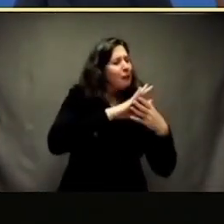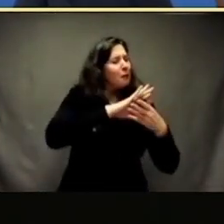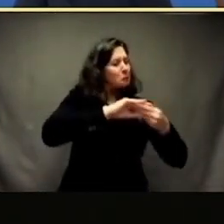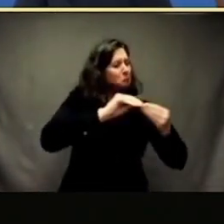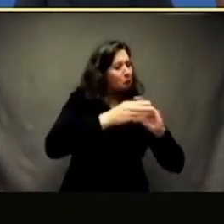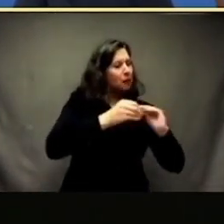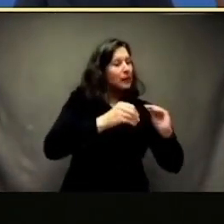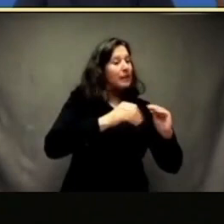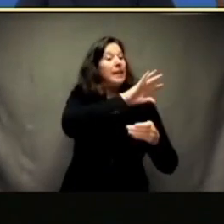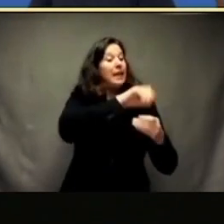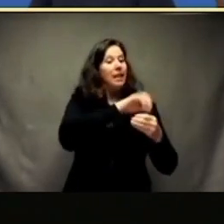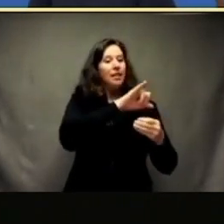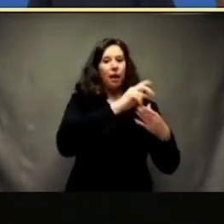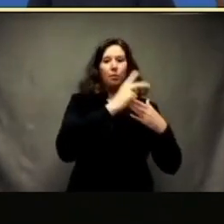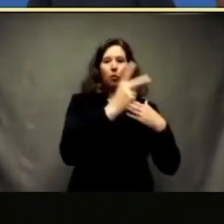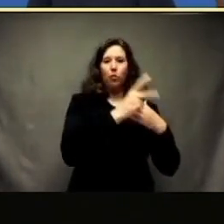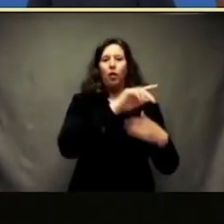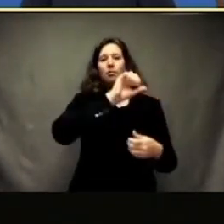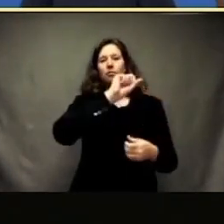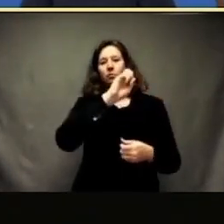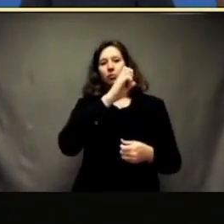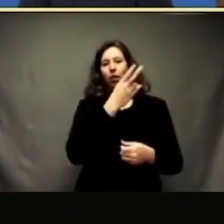in ScratchJr.